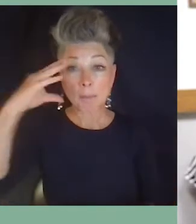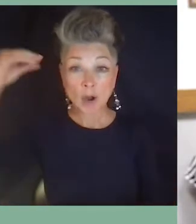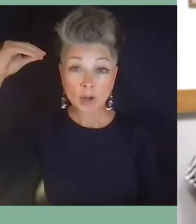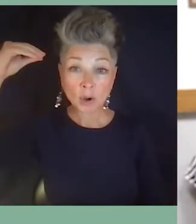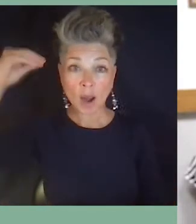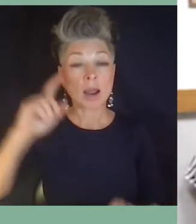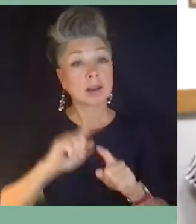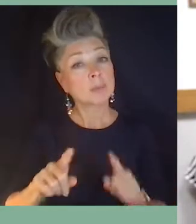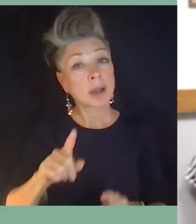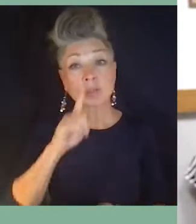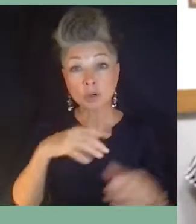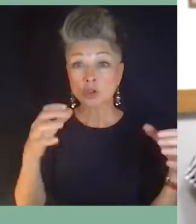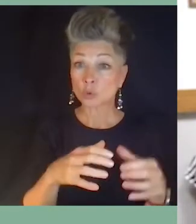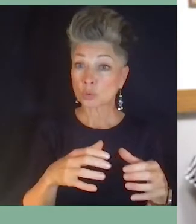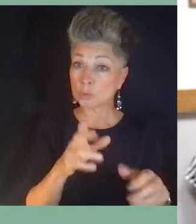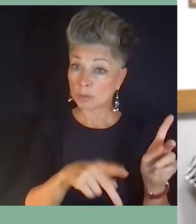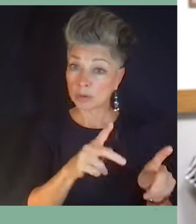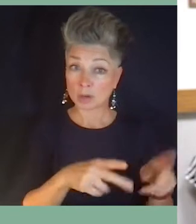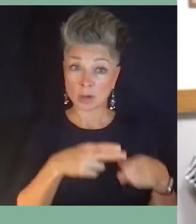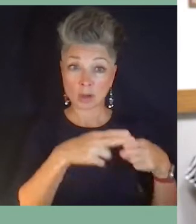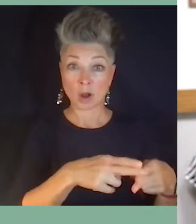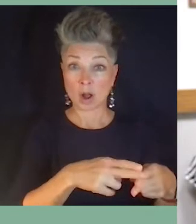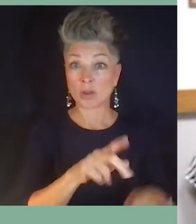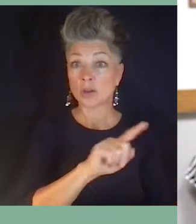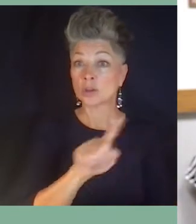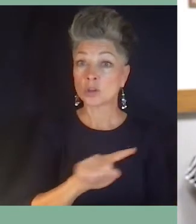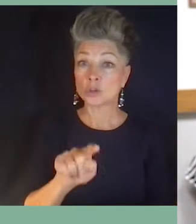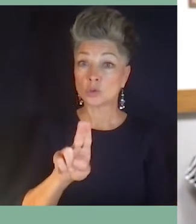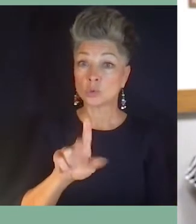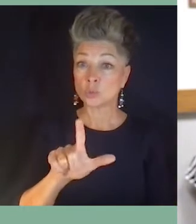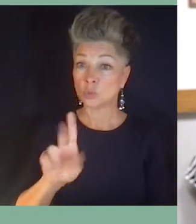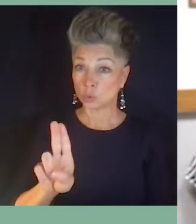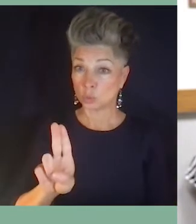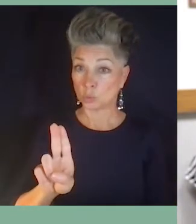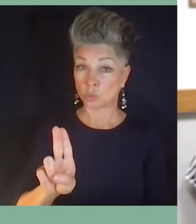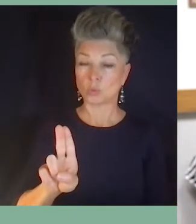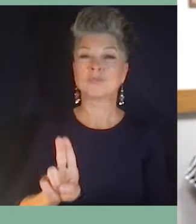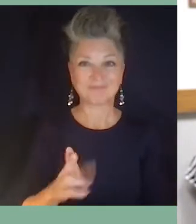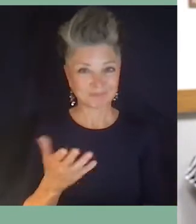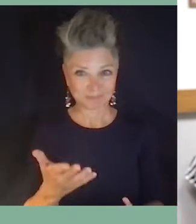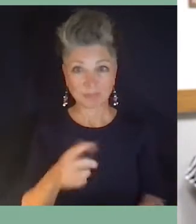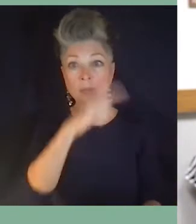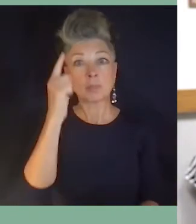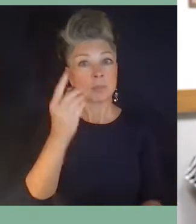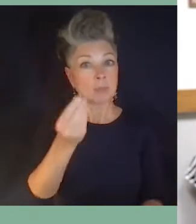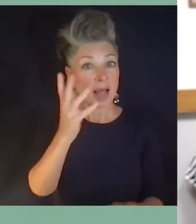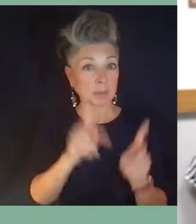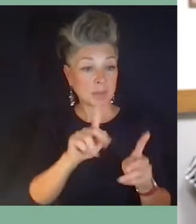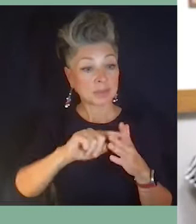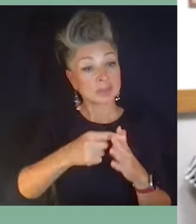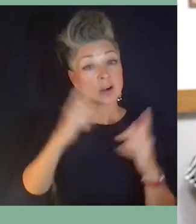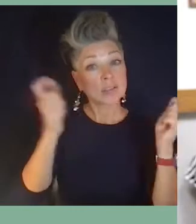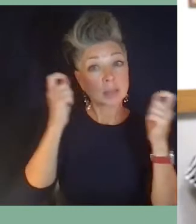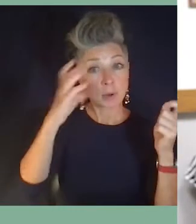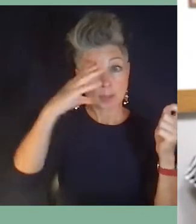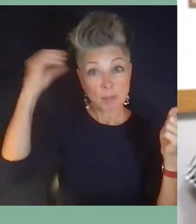Gras, but there is a group called the Zulus. That's how the Black people started